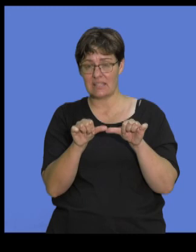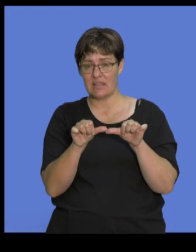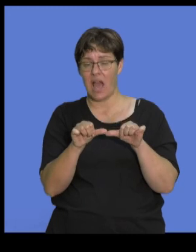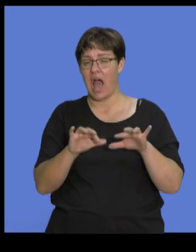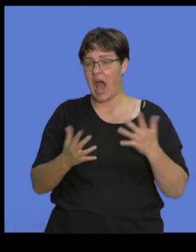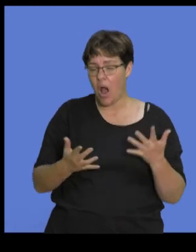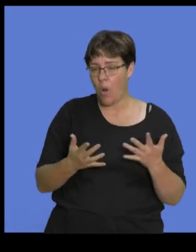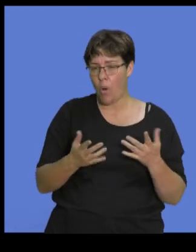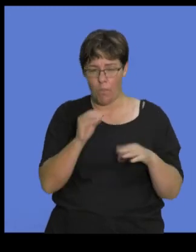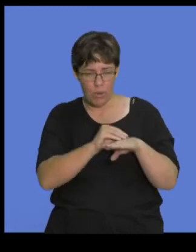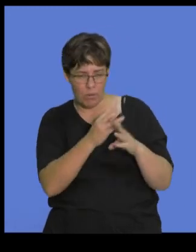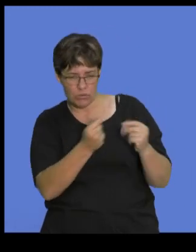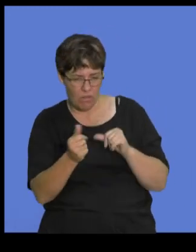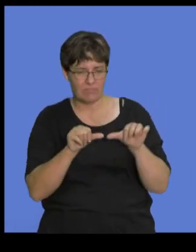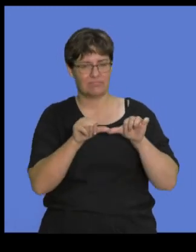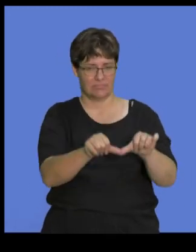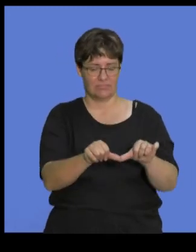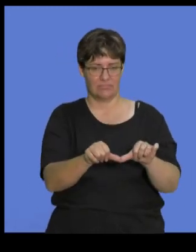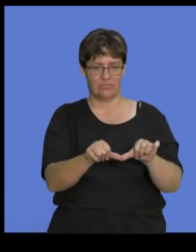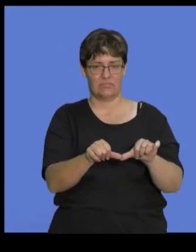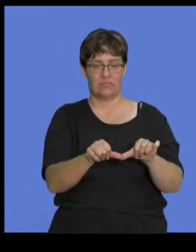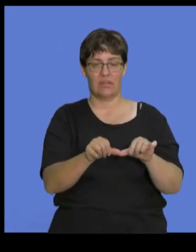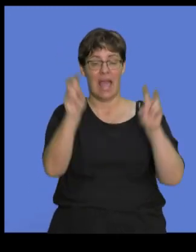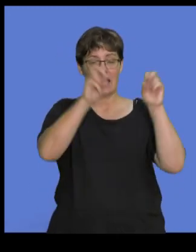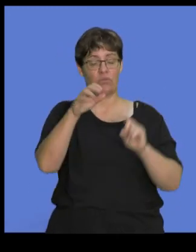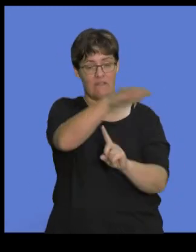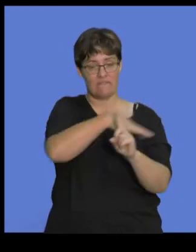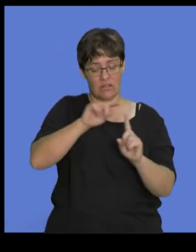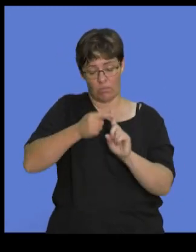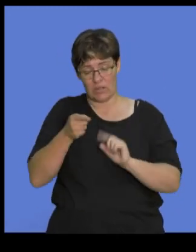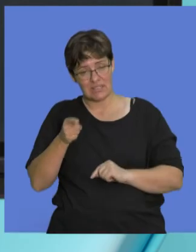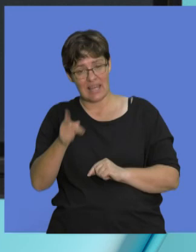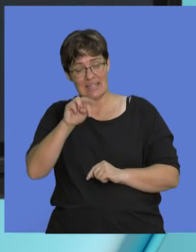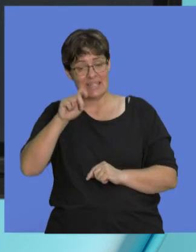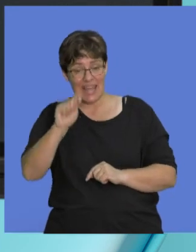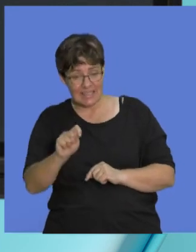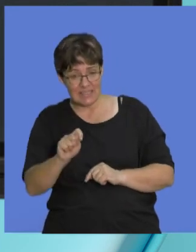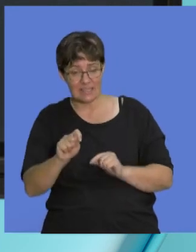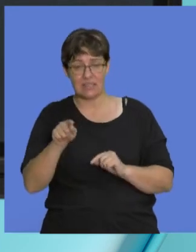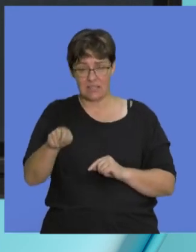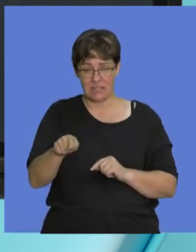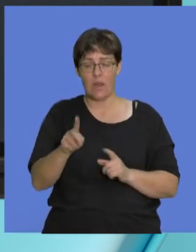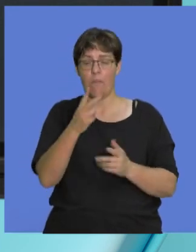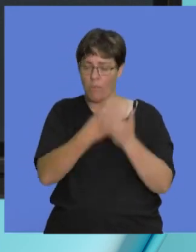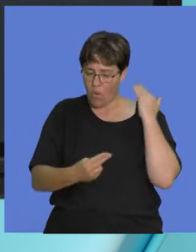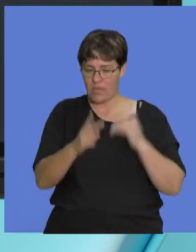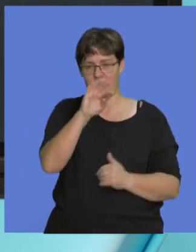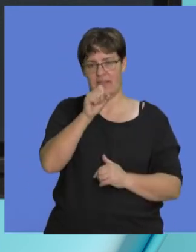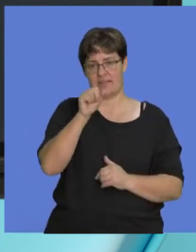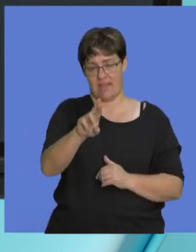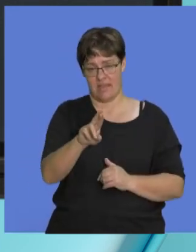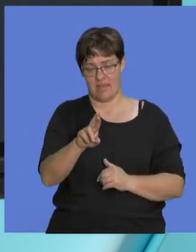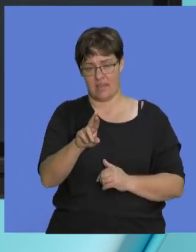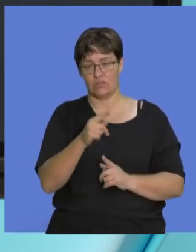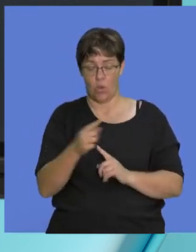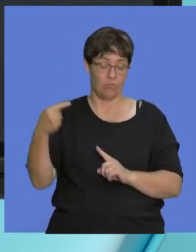science around problem solving needs to be consistent. Electric field at a point, net electric field at a point are both